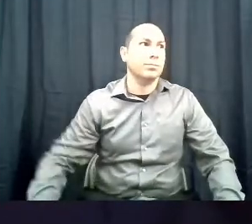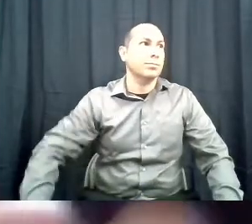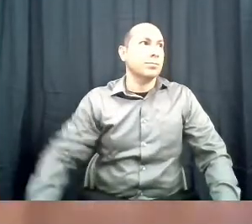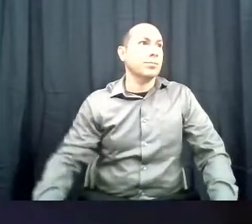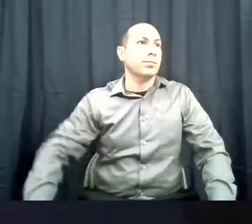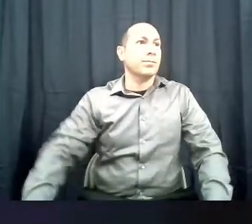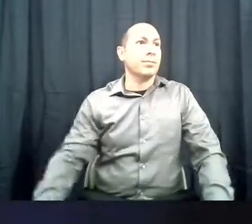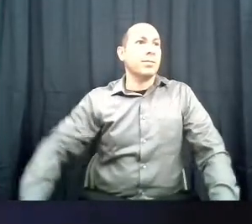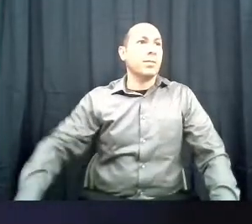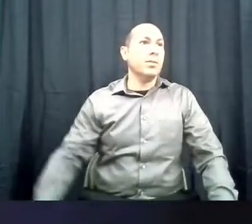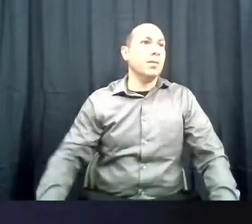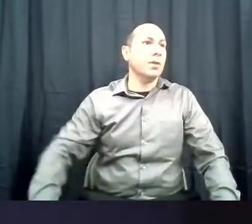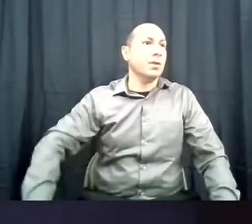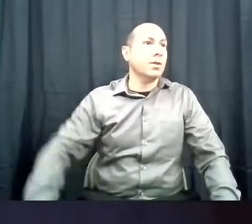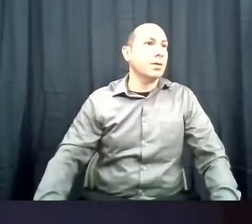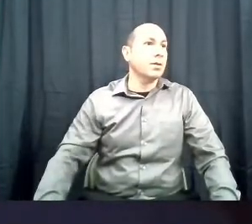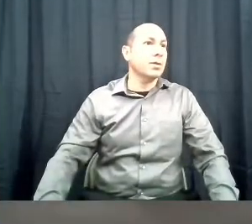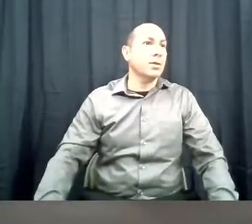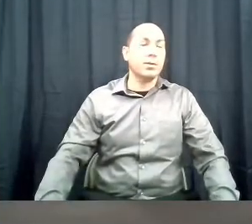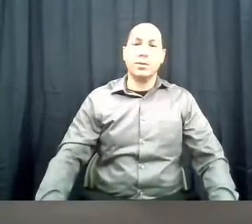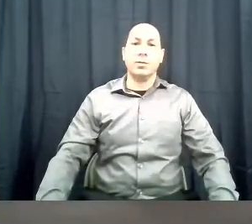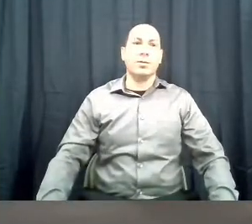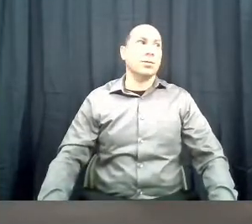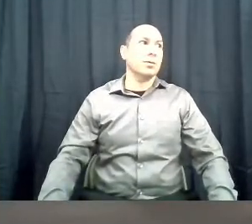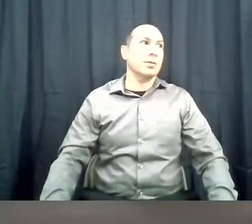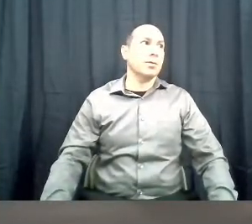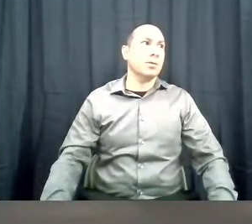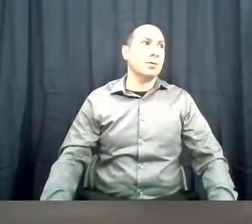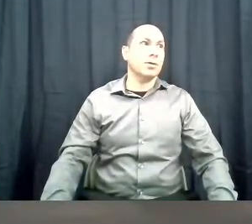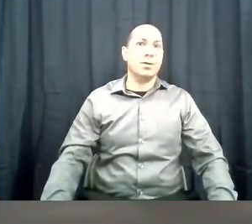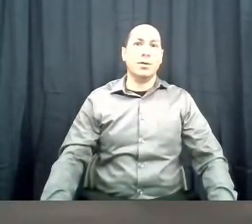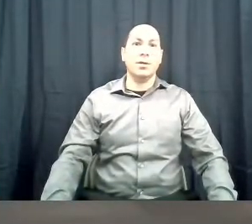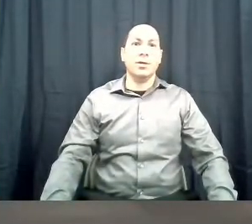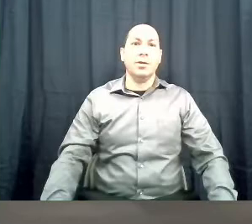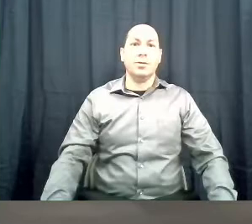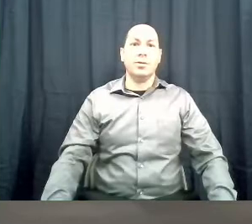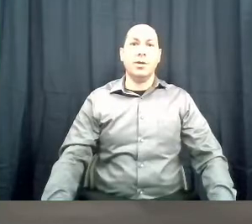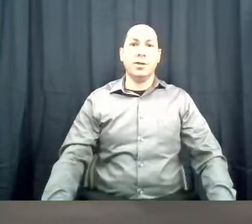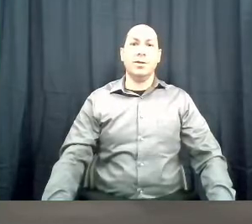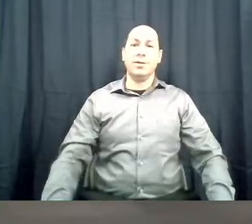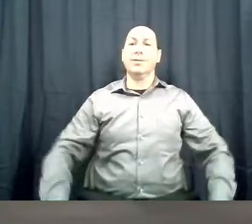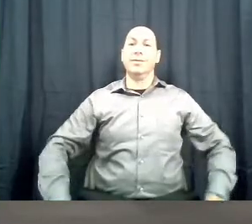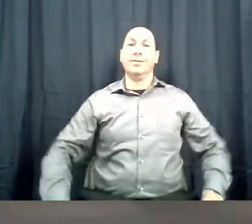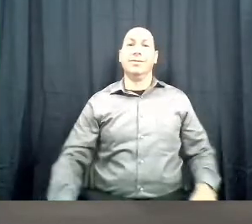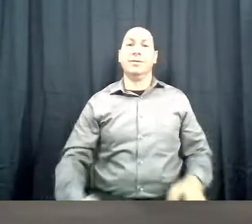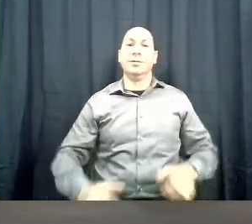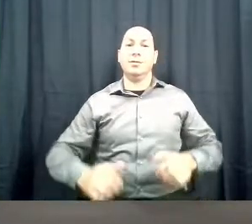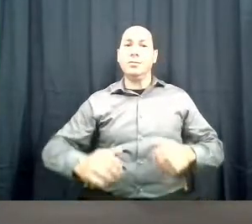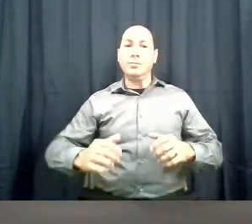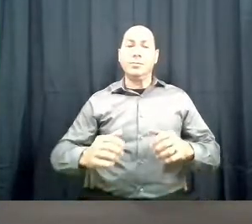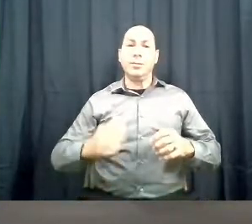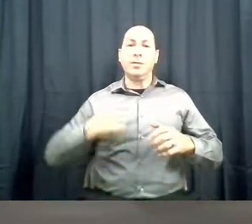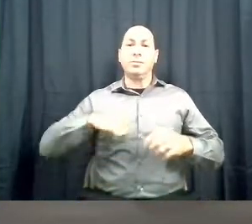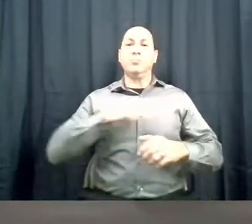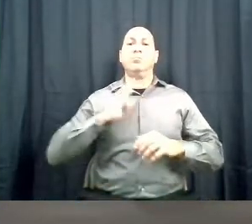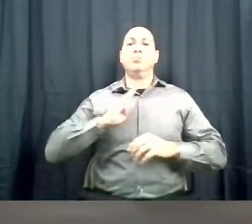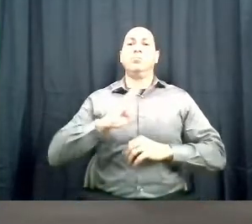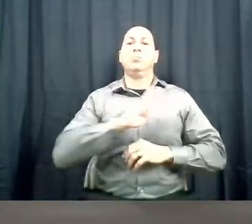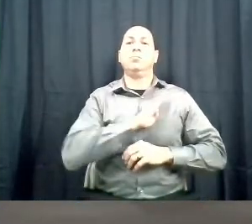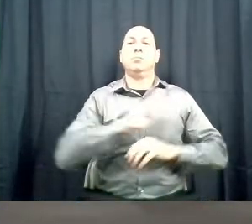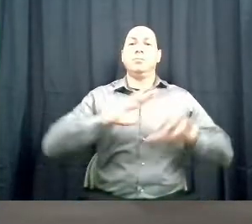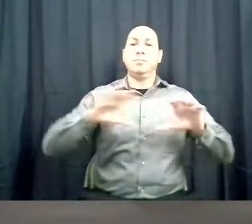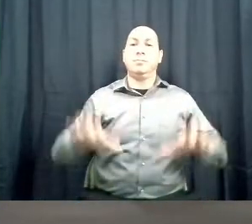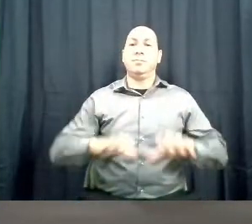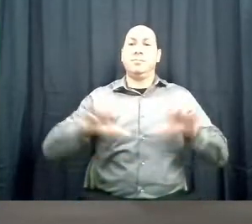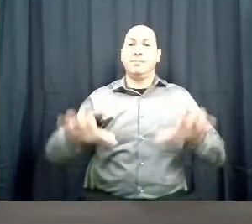Thank you very much, Mr. Chairman. I'll move very quickly. I want to present for the Oversight Board's action a series of recommendations